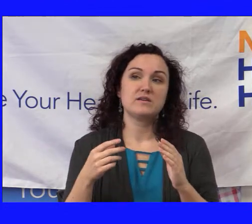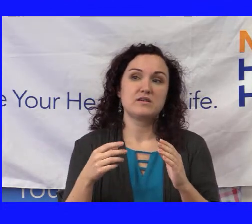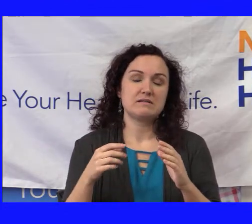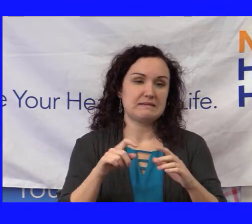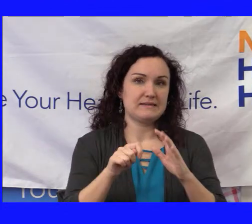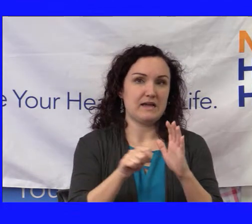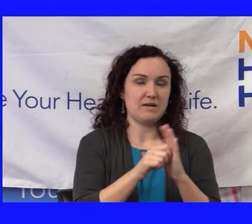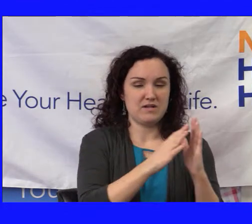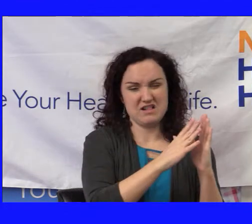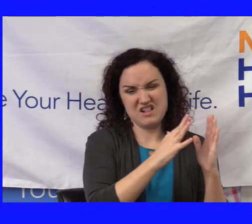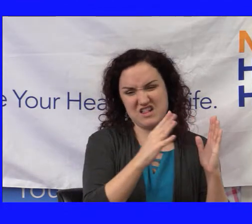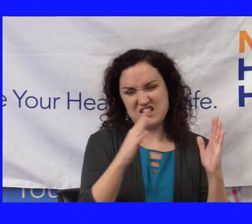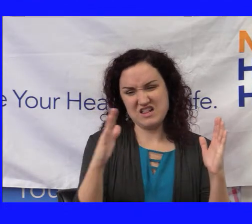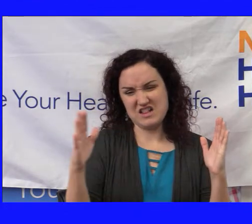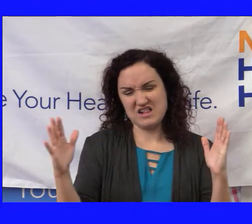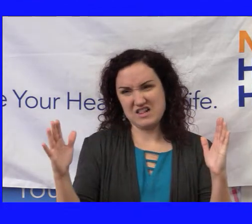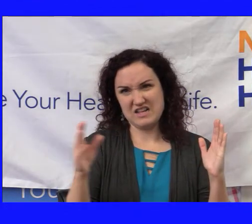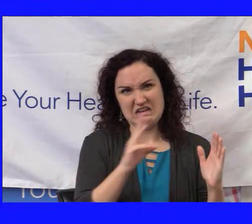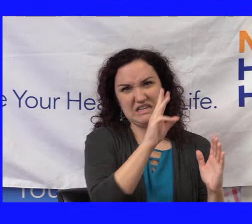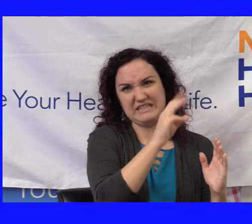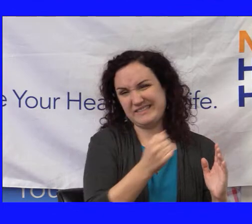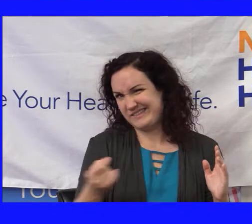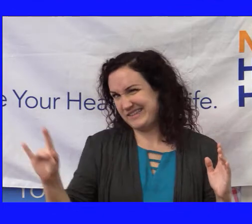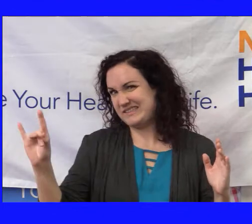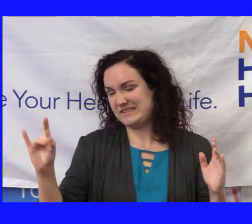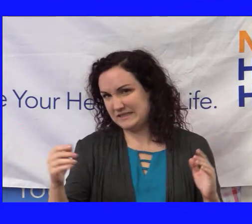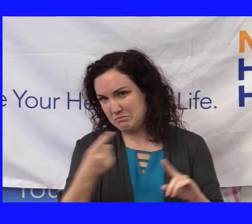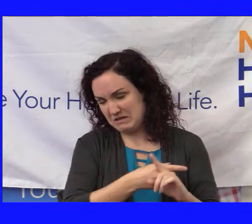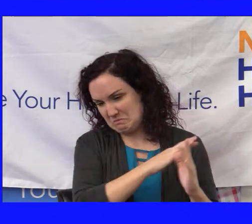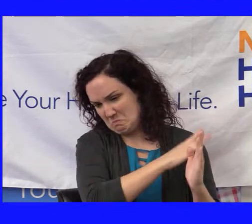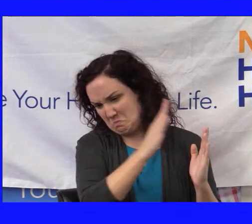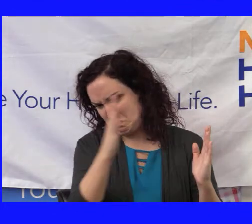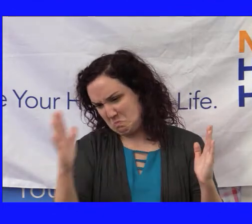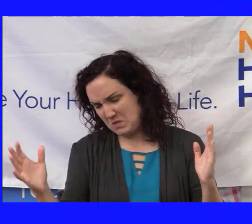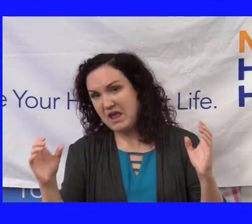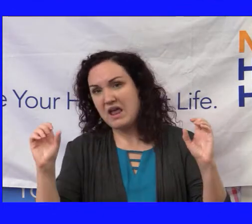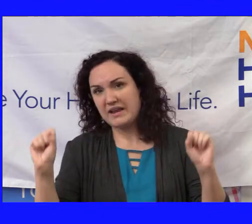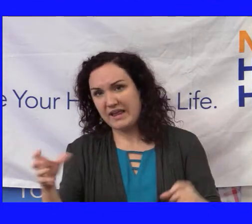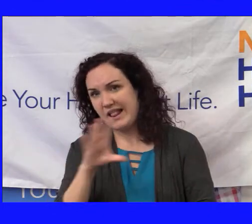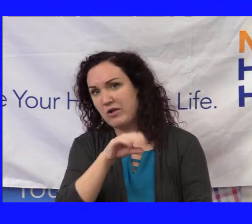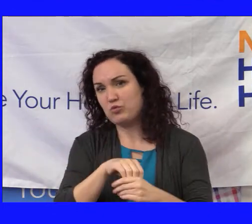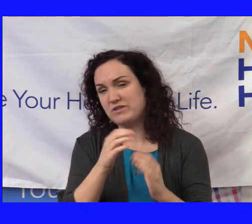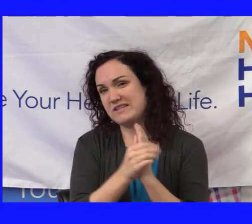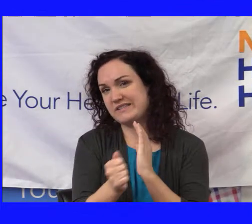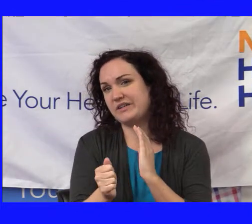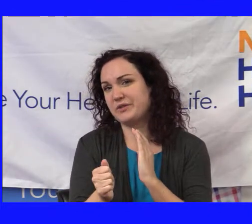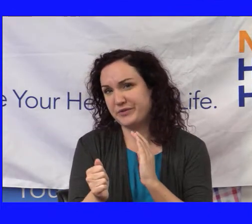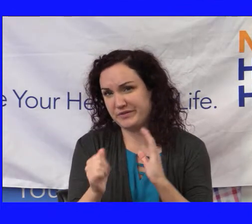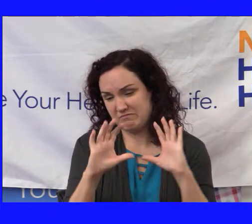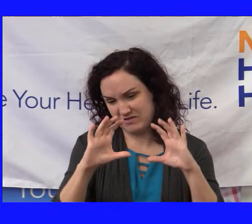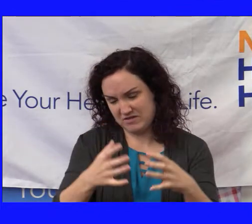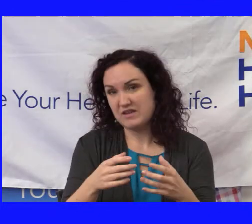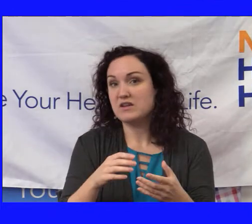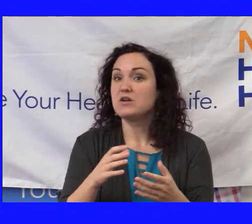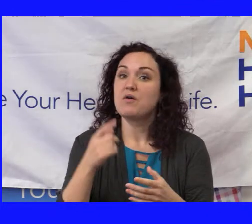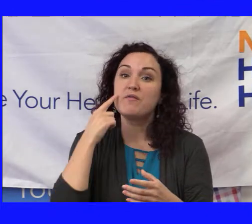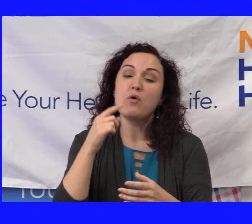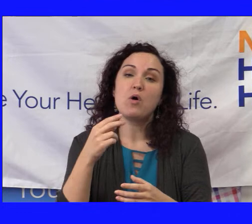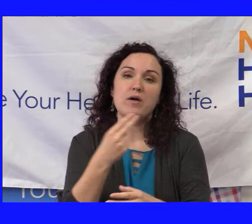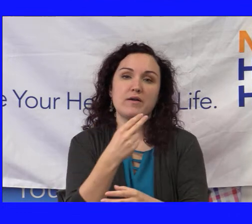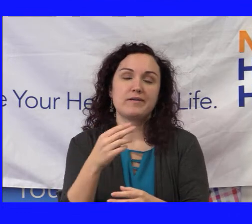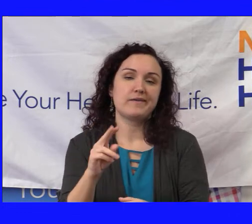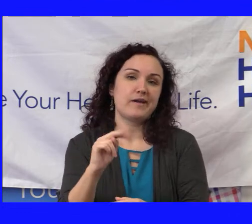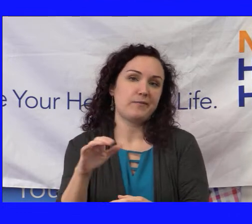period of time, 6 to 18 months, be able to bring that skill set internal to New York City Health and Hospital and be a